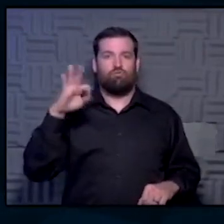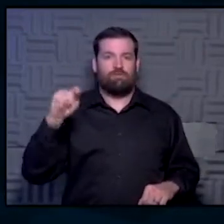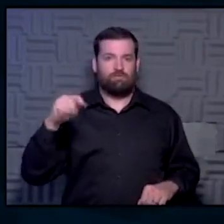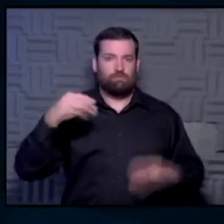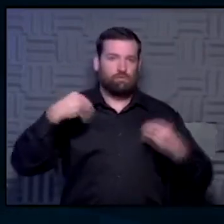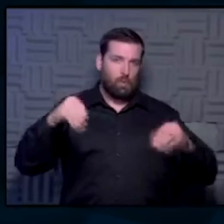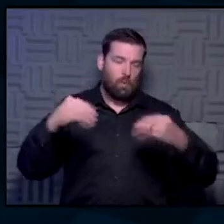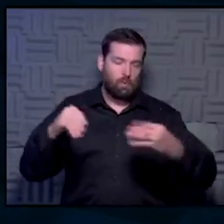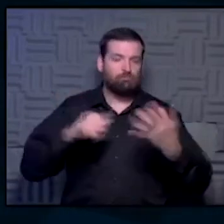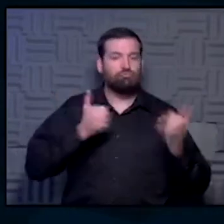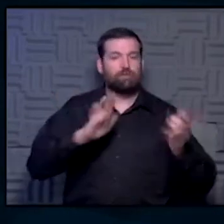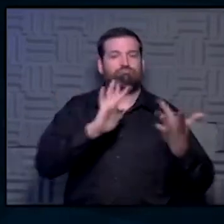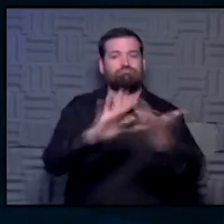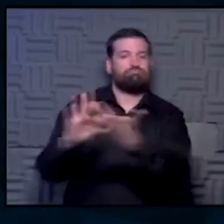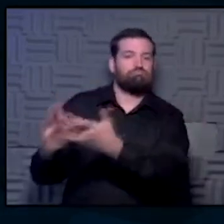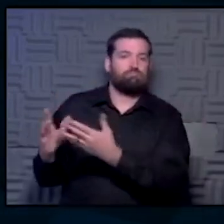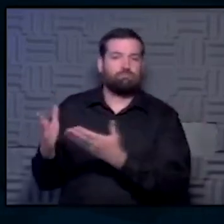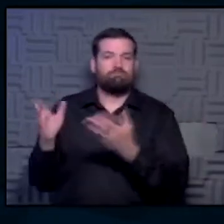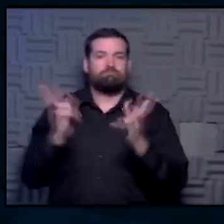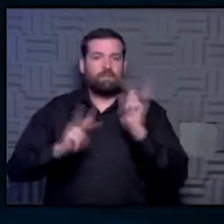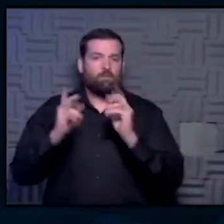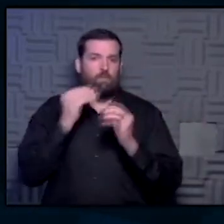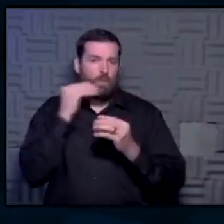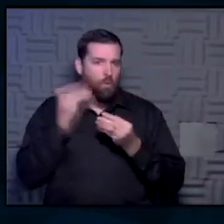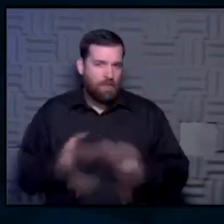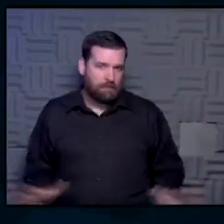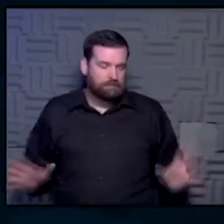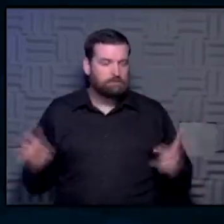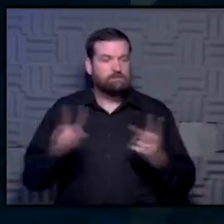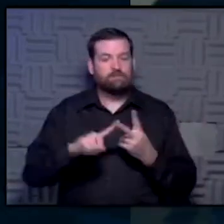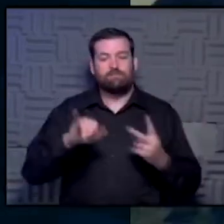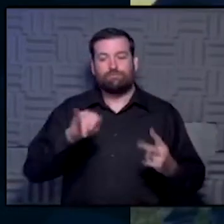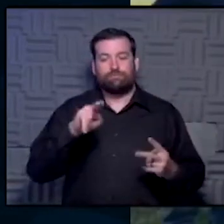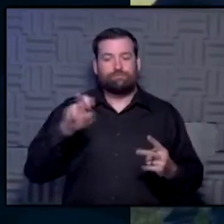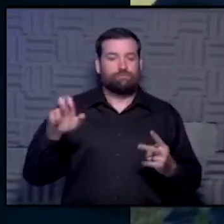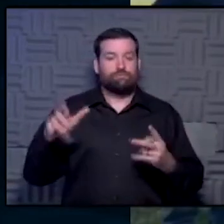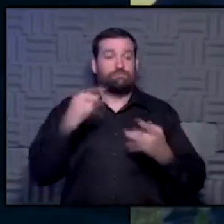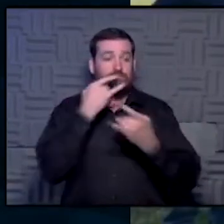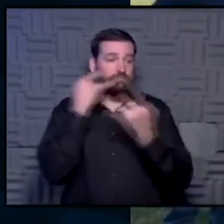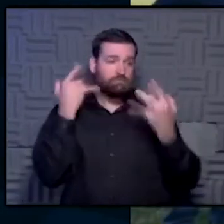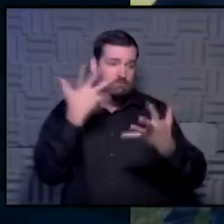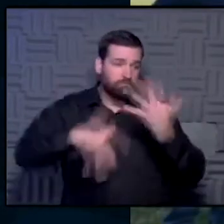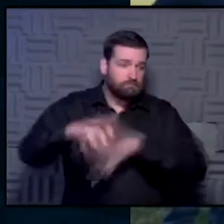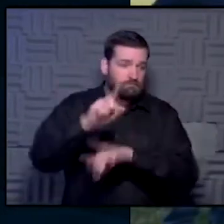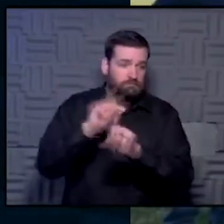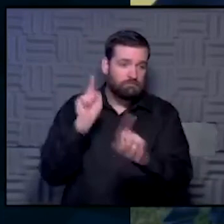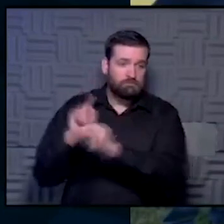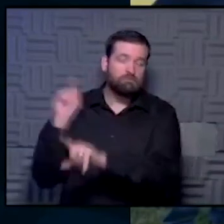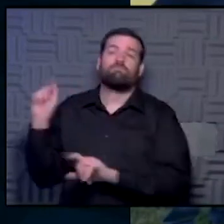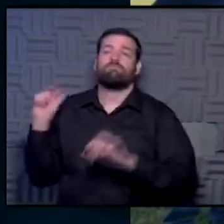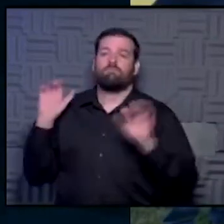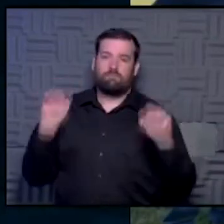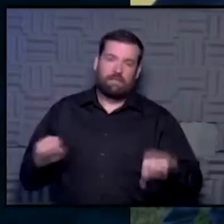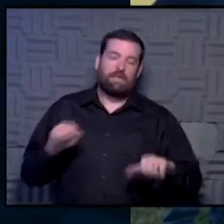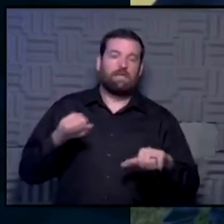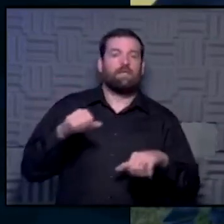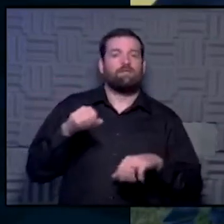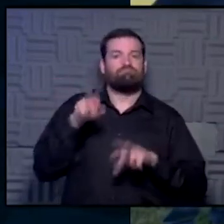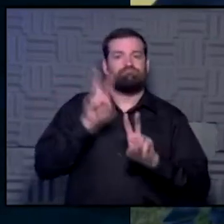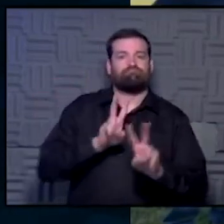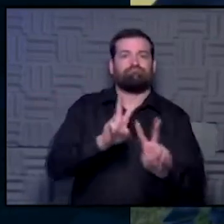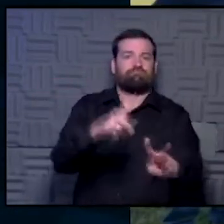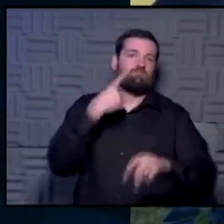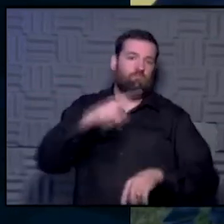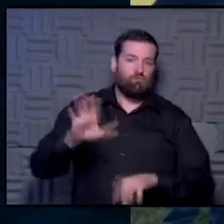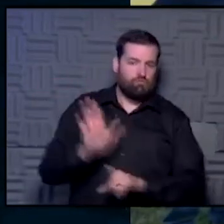outreach going on to help the homeless during this pandemic. And June writes that mask wearing and physical distancing allowed for a graveside service for her